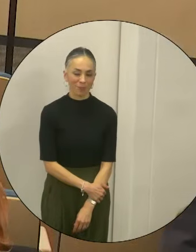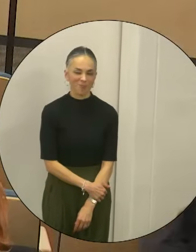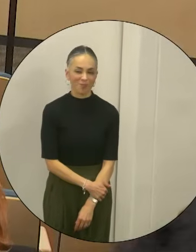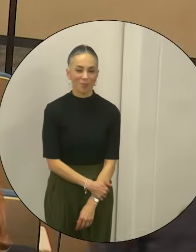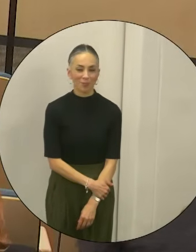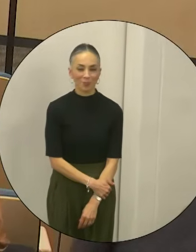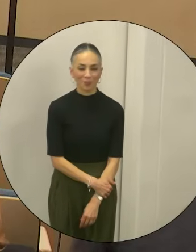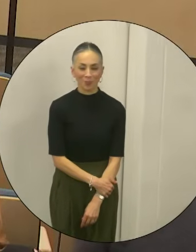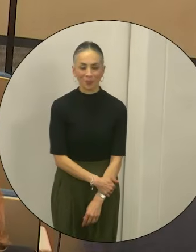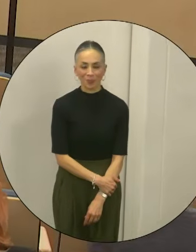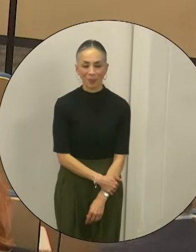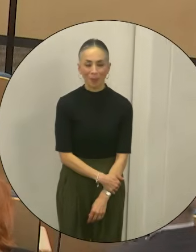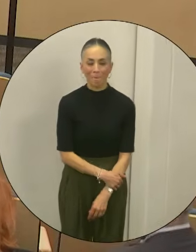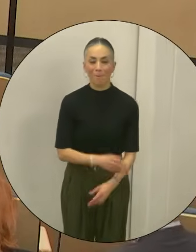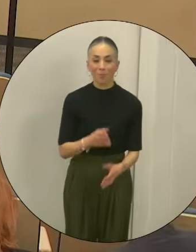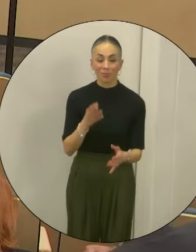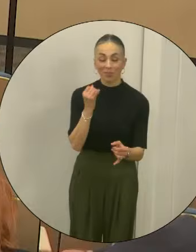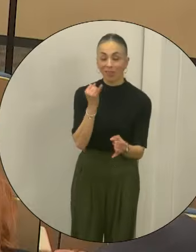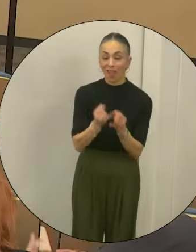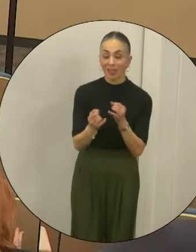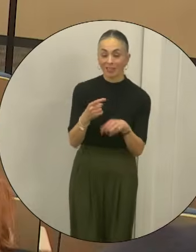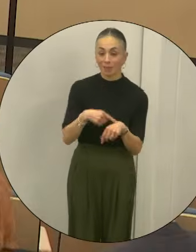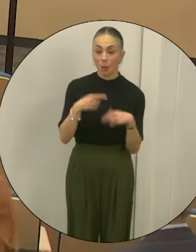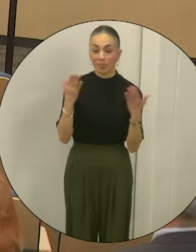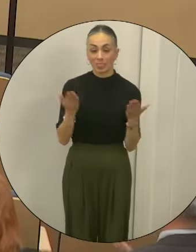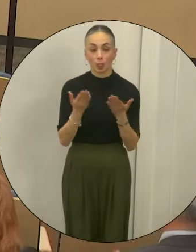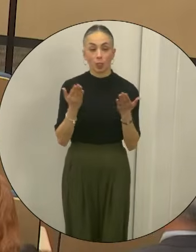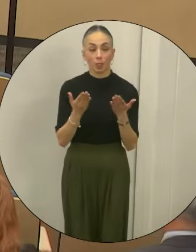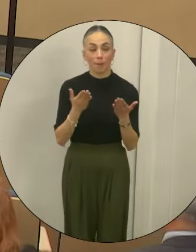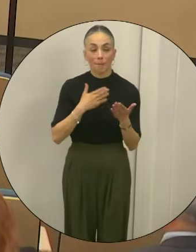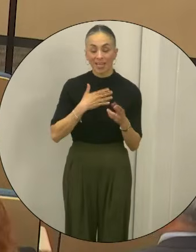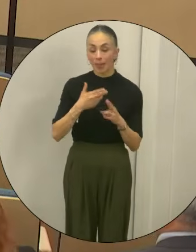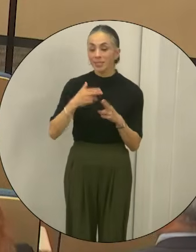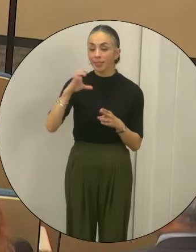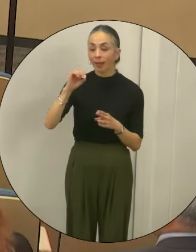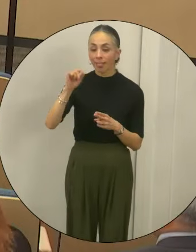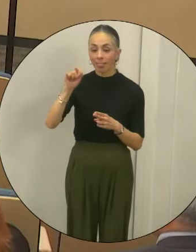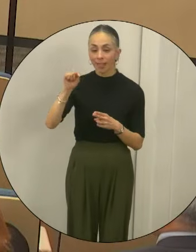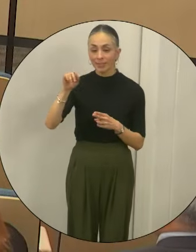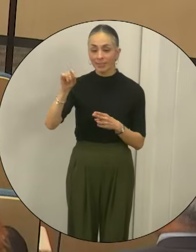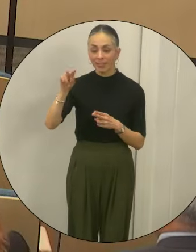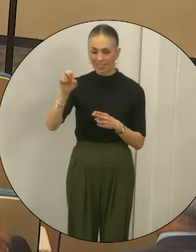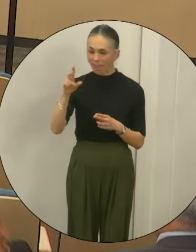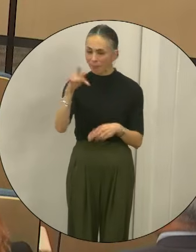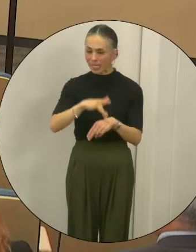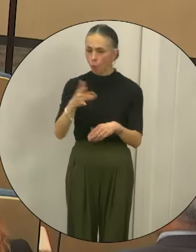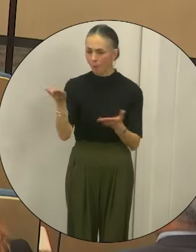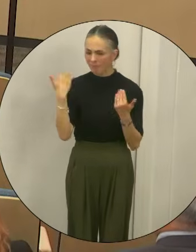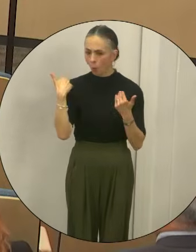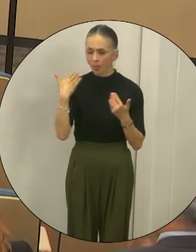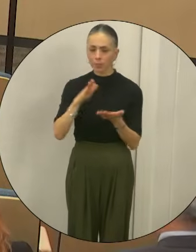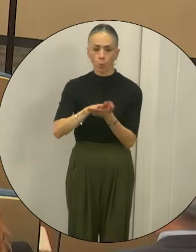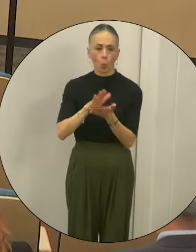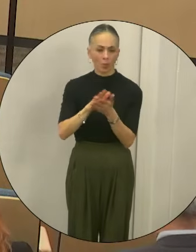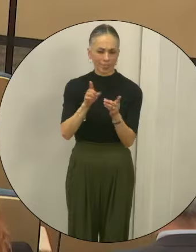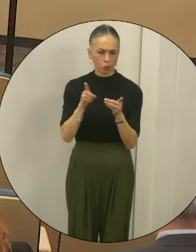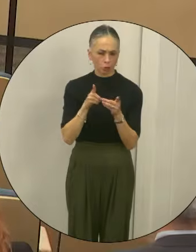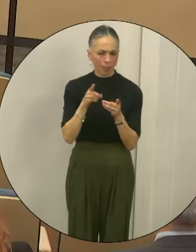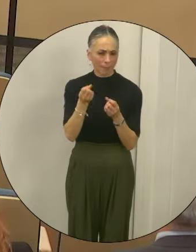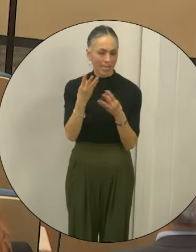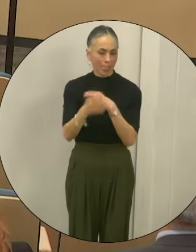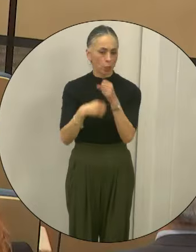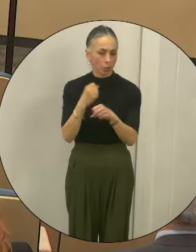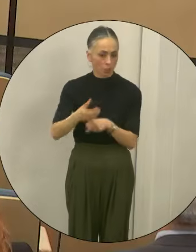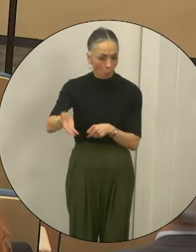Well, the last time I was here, state for the record, my name is Colette Seaton. I've been here before the school district many years ago,